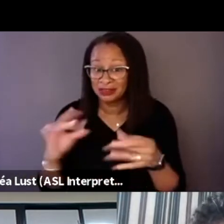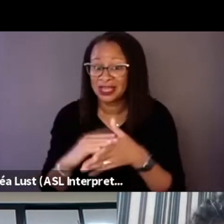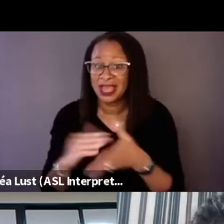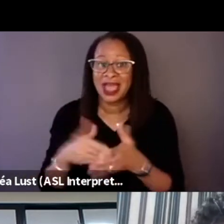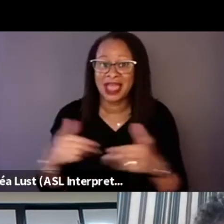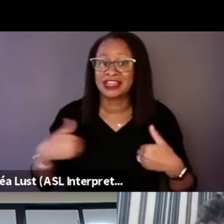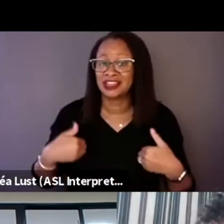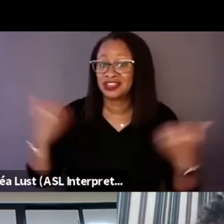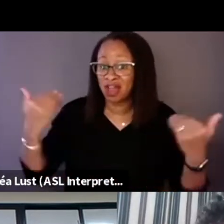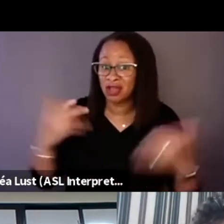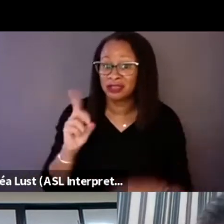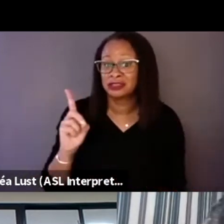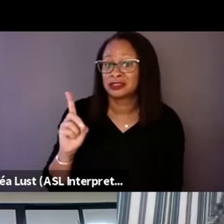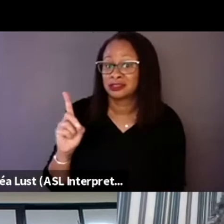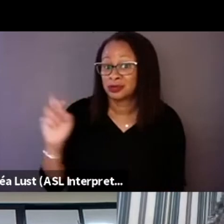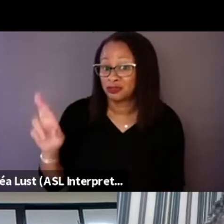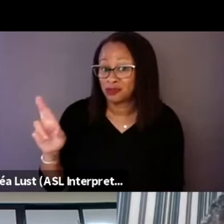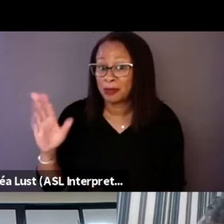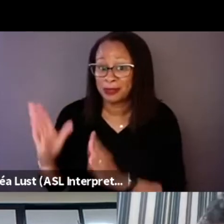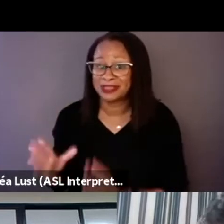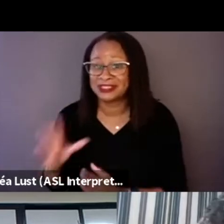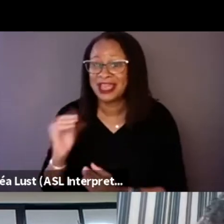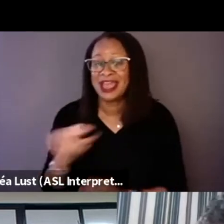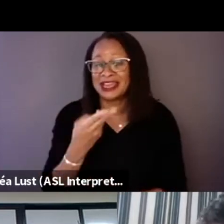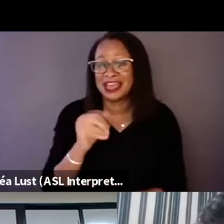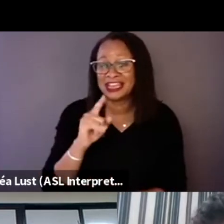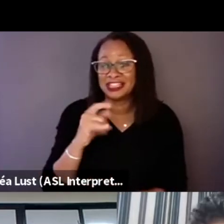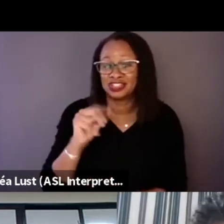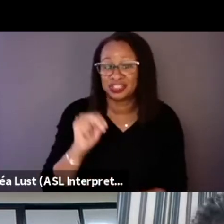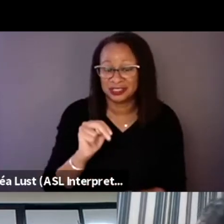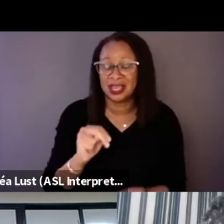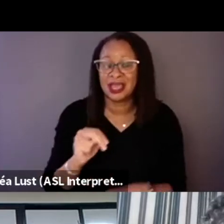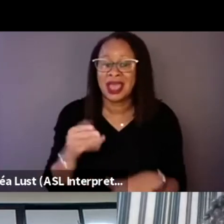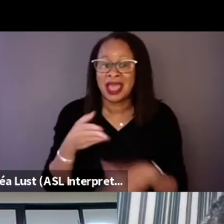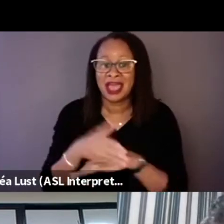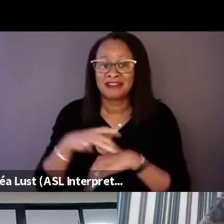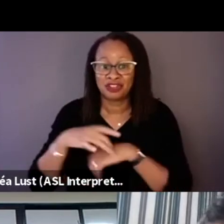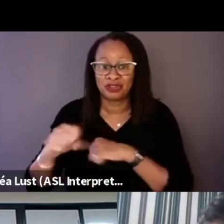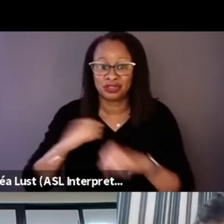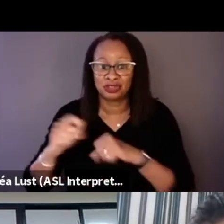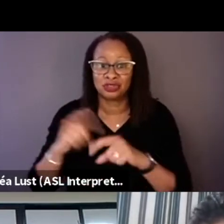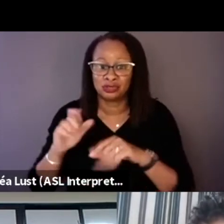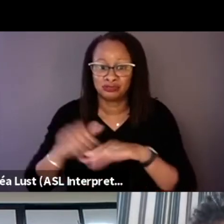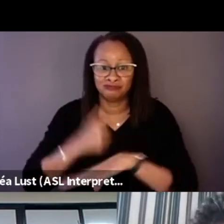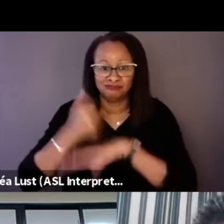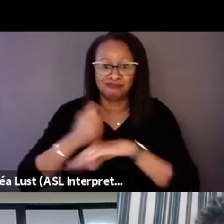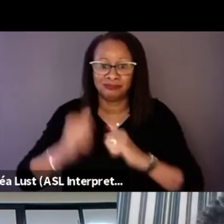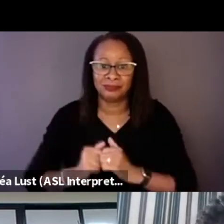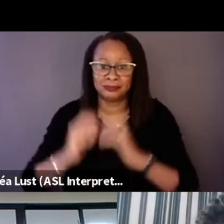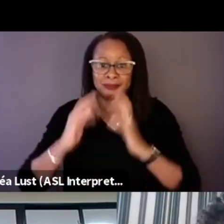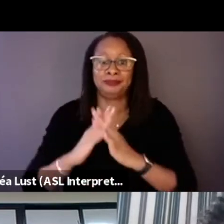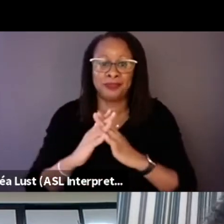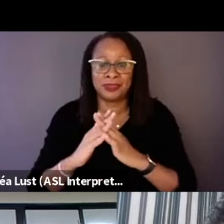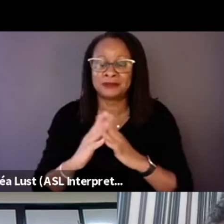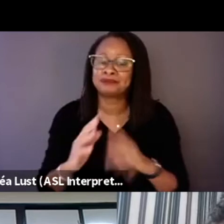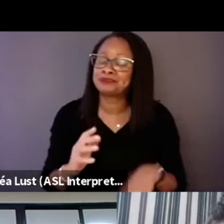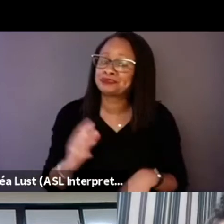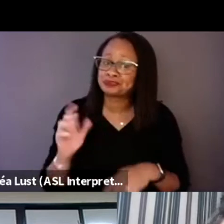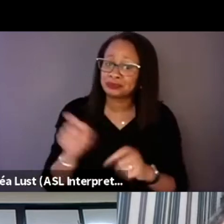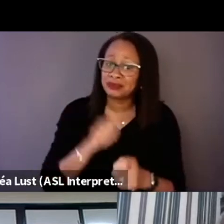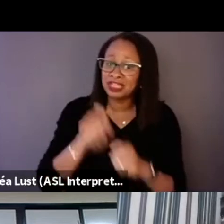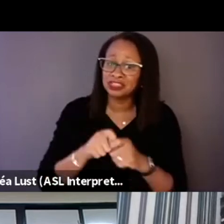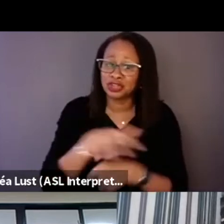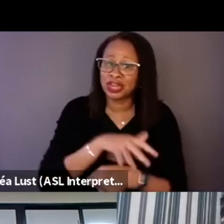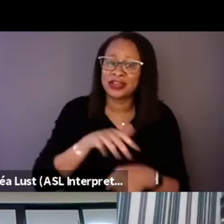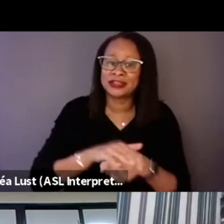after the earthquake, to reconstitute and to rehabilitate, certain areas in Port-au-Prince.